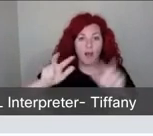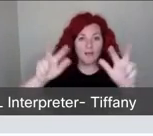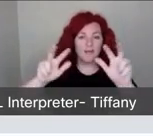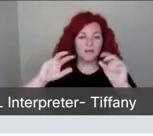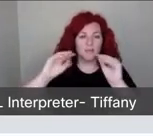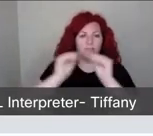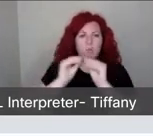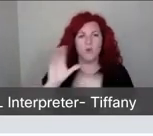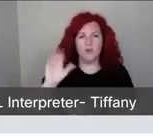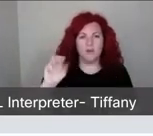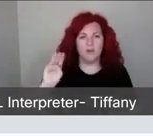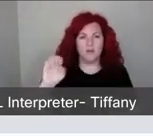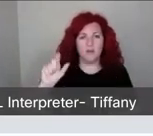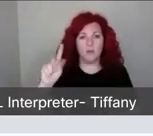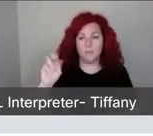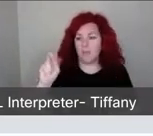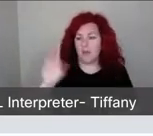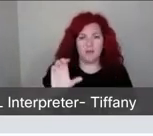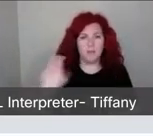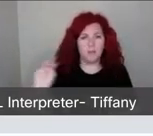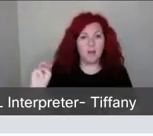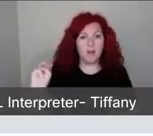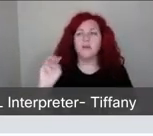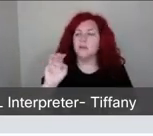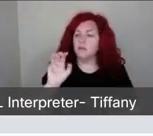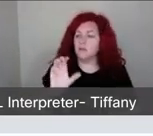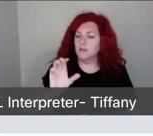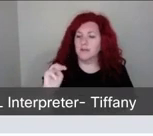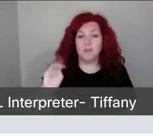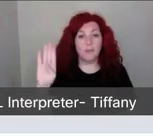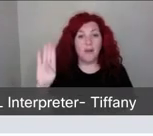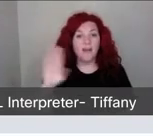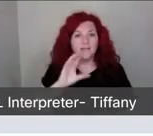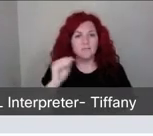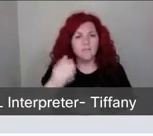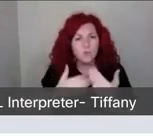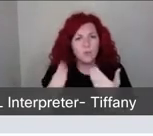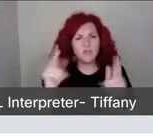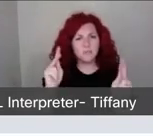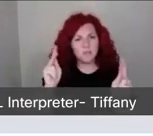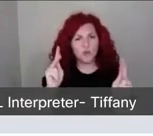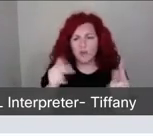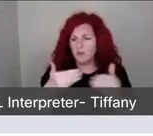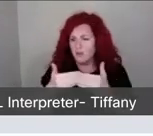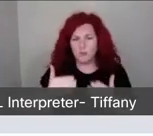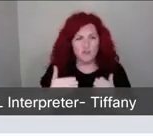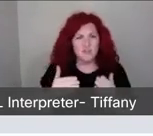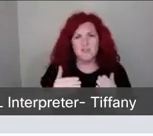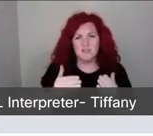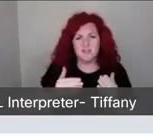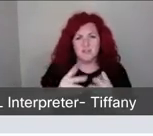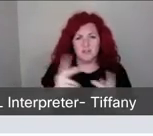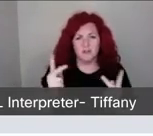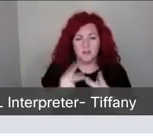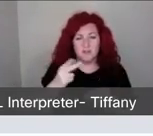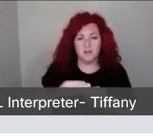into Camelback and Phoenix Mountain. Wait, by the time you're done adding in the rest of the people who are our neighbors, you pretty much get a place I would call the